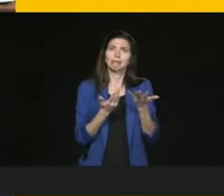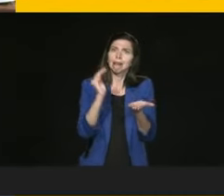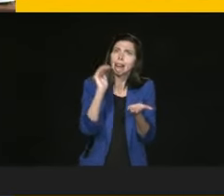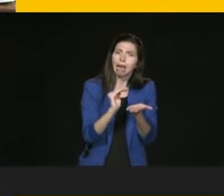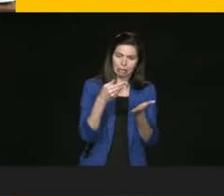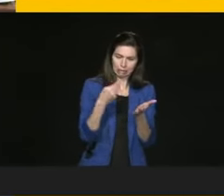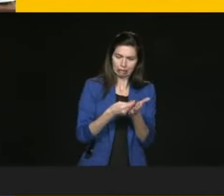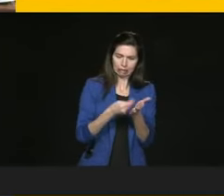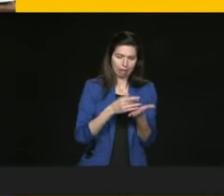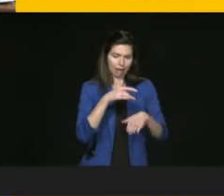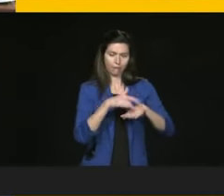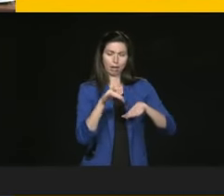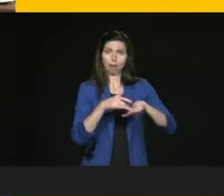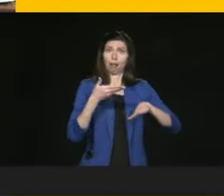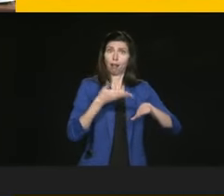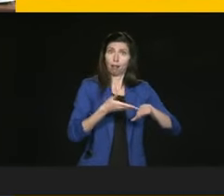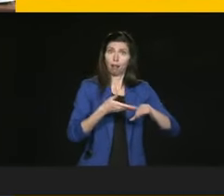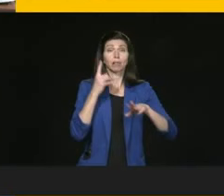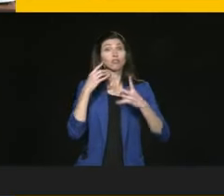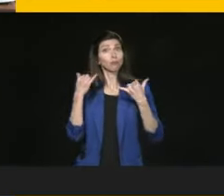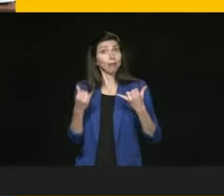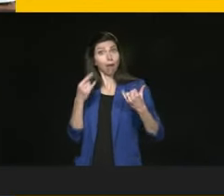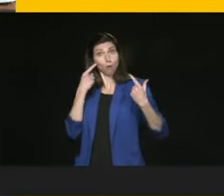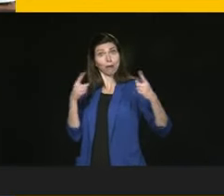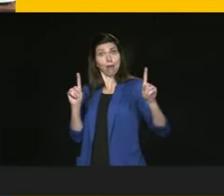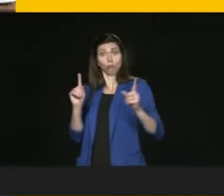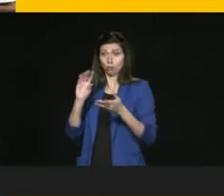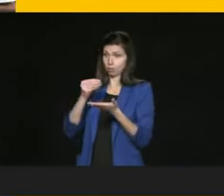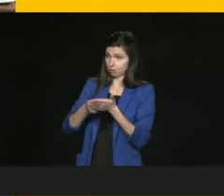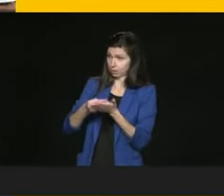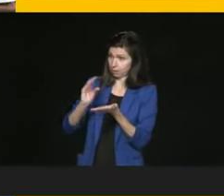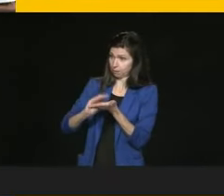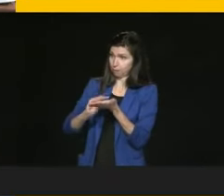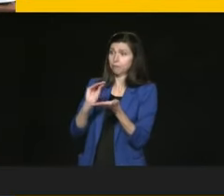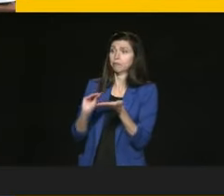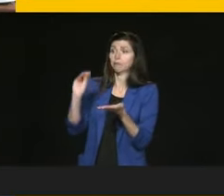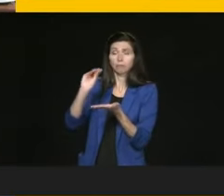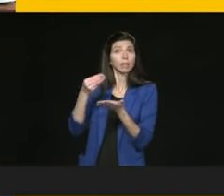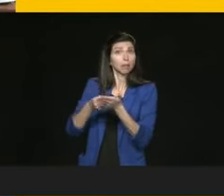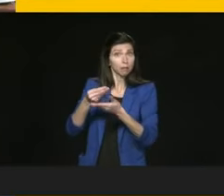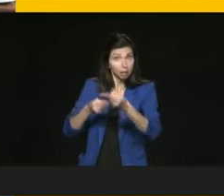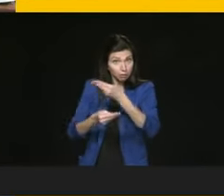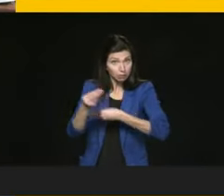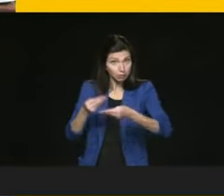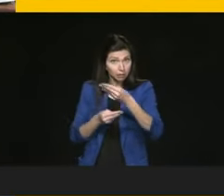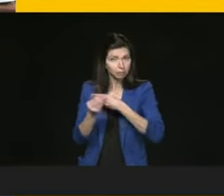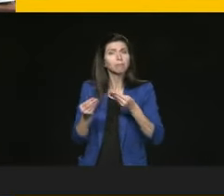will be provided to Indigenous businesses through the 59 Aboriginal financial